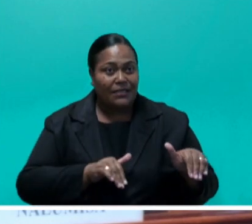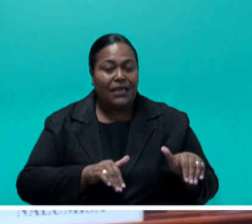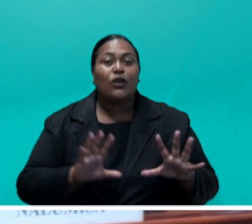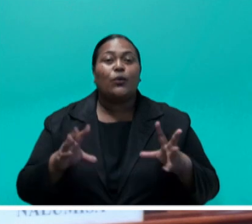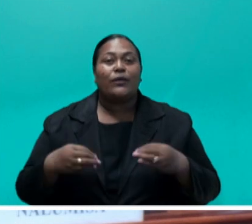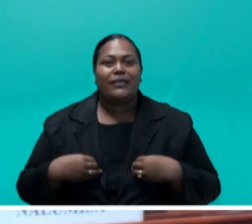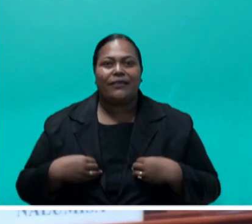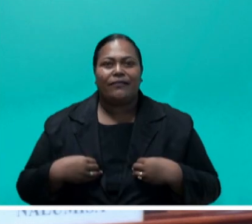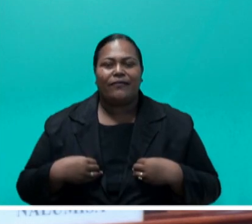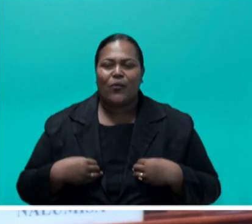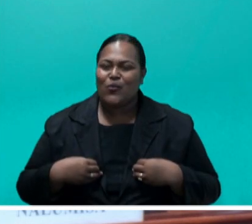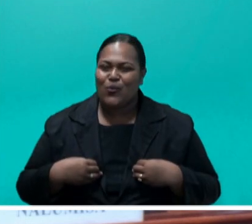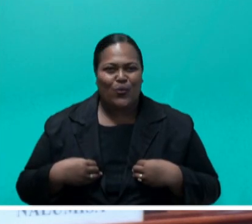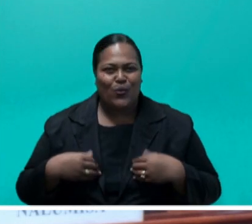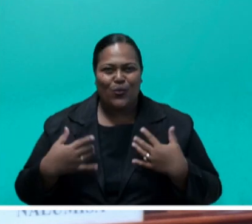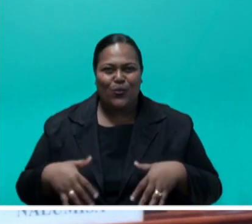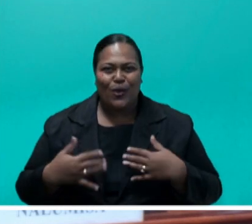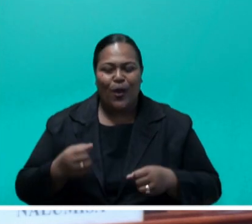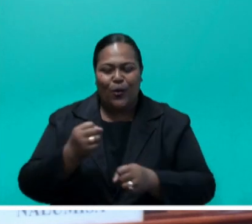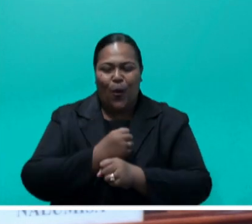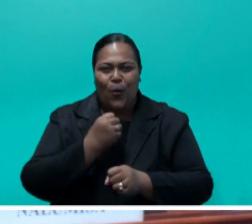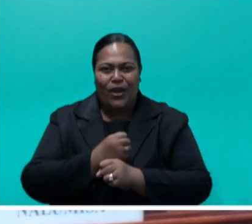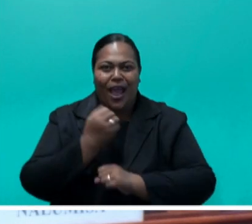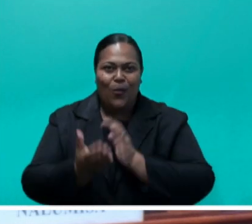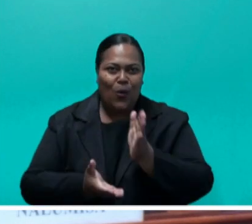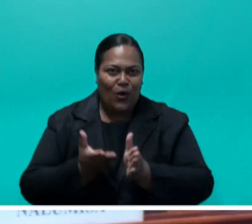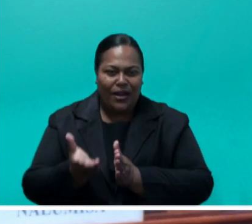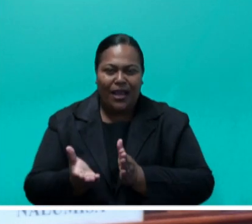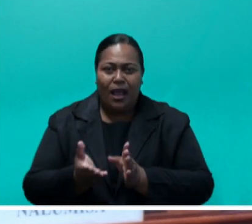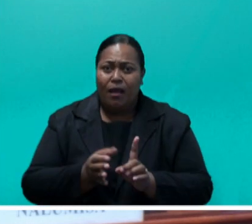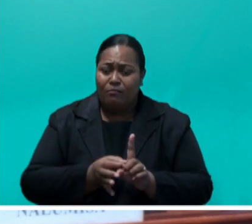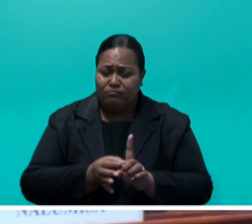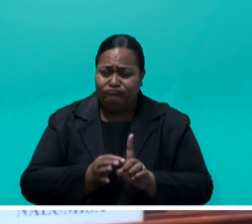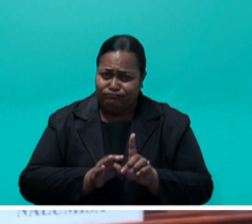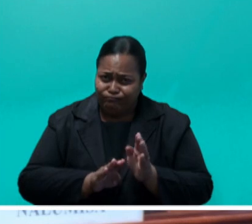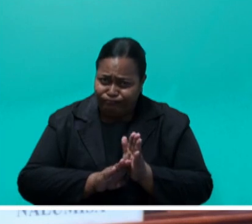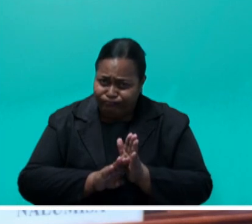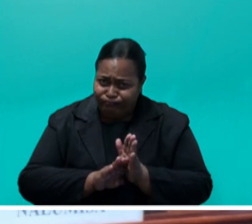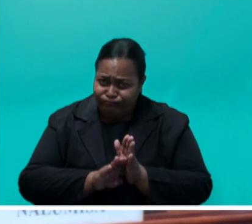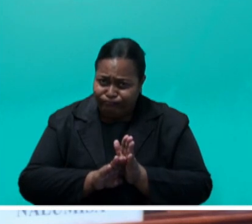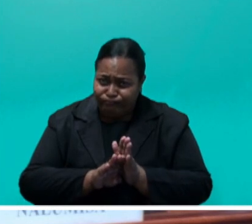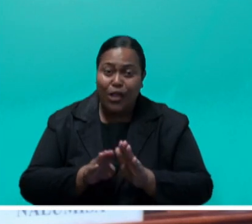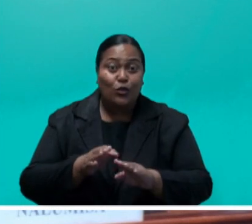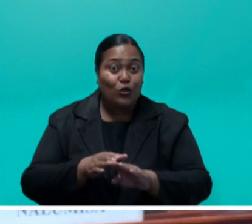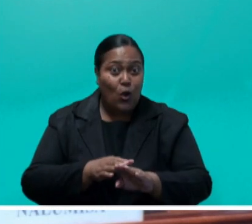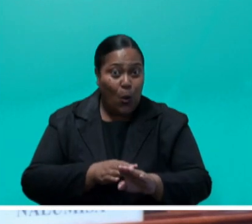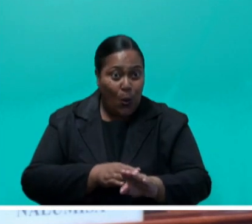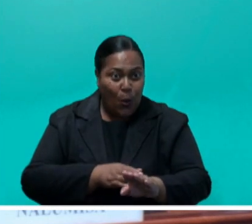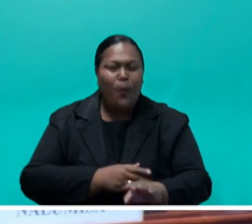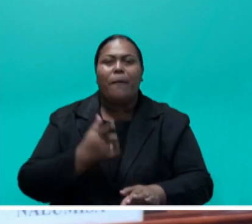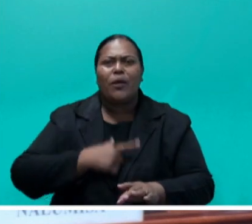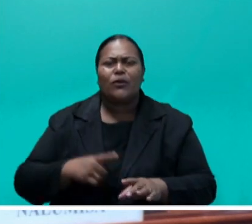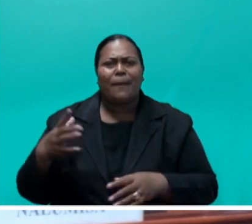the prestigious gold award. The progress has been slow, given that the ministry was officially